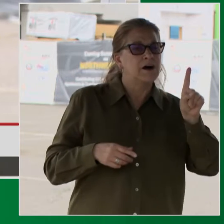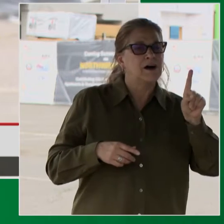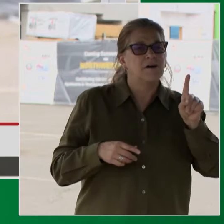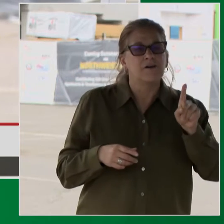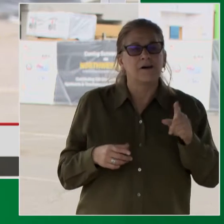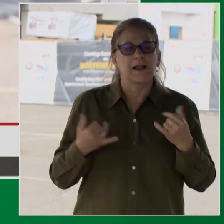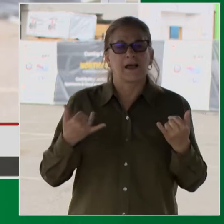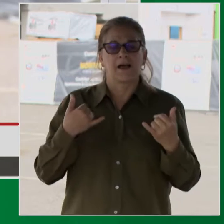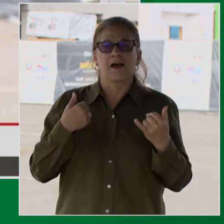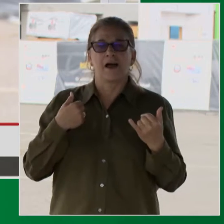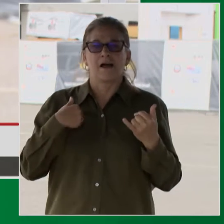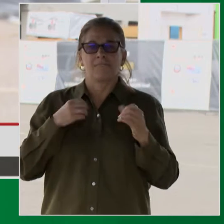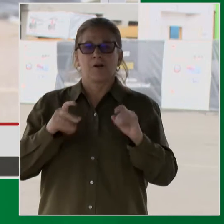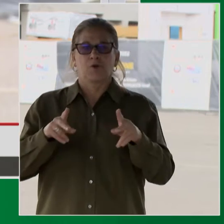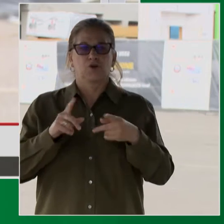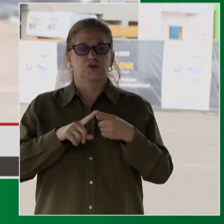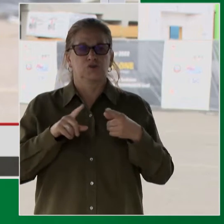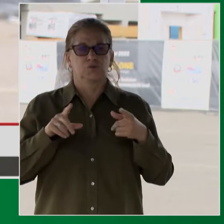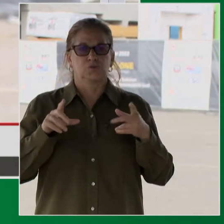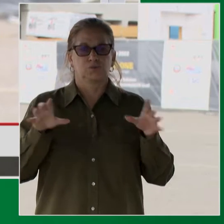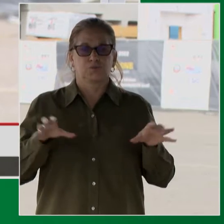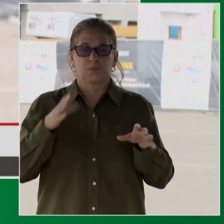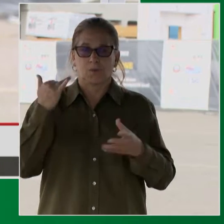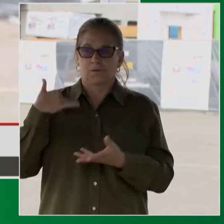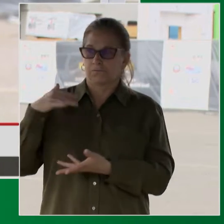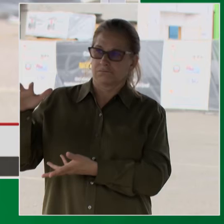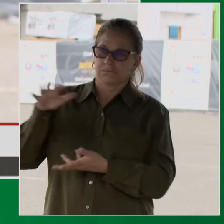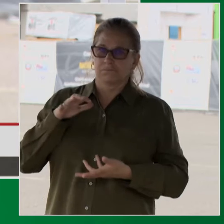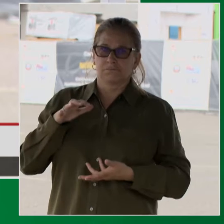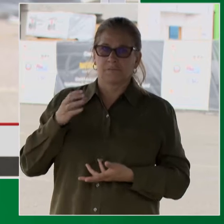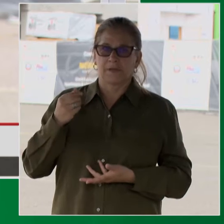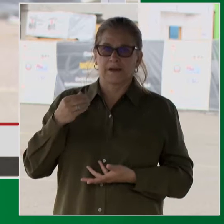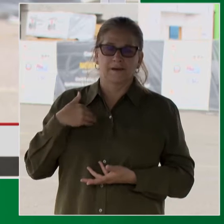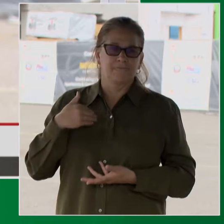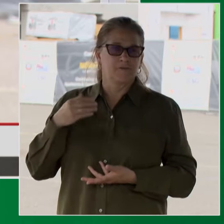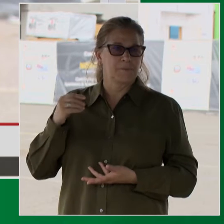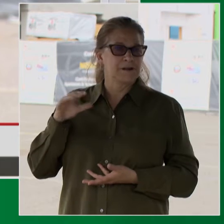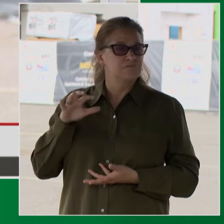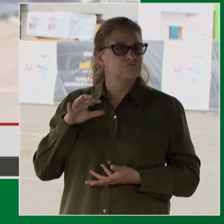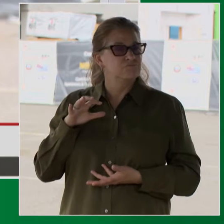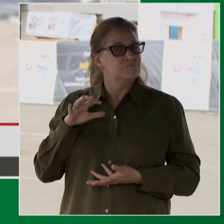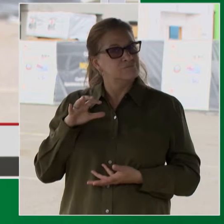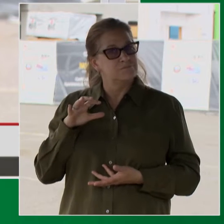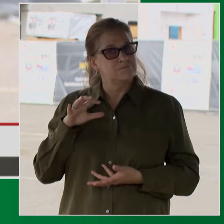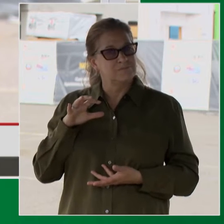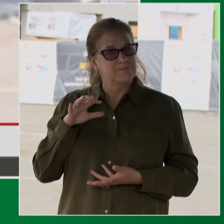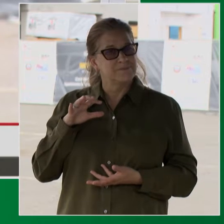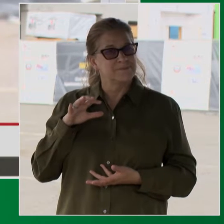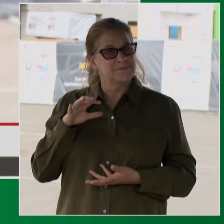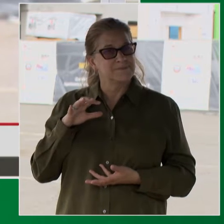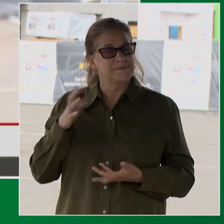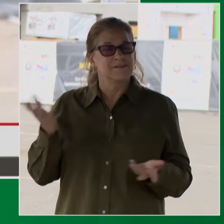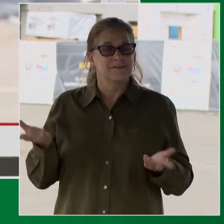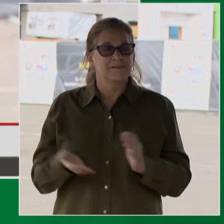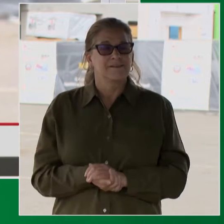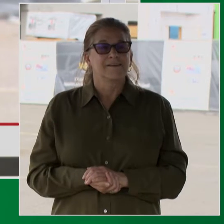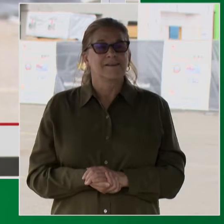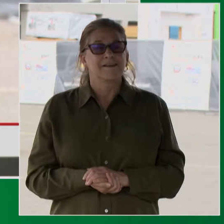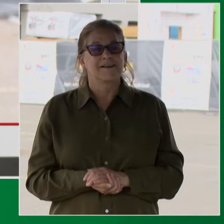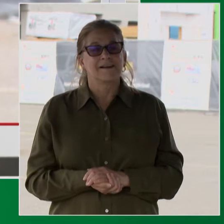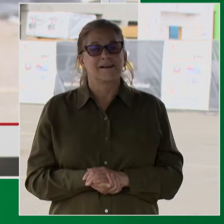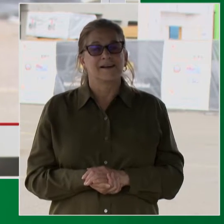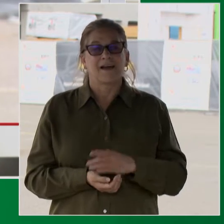for upflumming. And as you mentioned, for example, Councilmember Nadeau weighed in on more density. Councilmember Shea weighed in on Upper